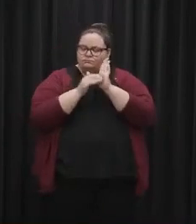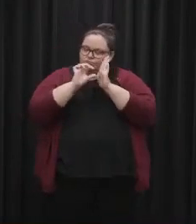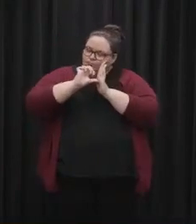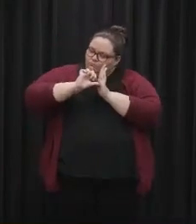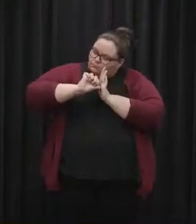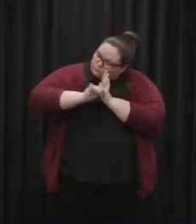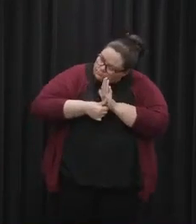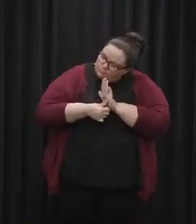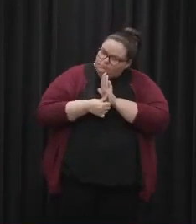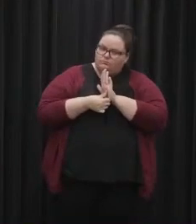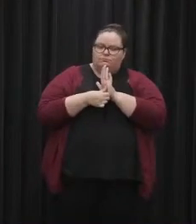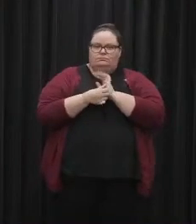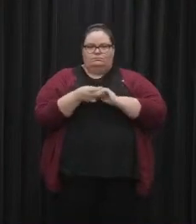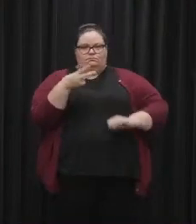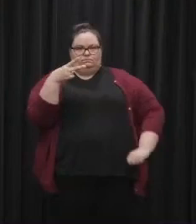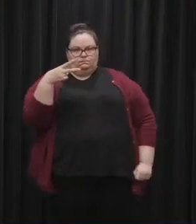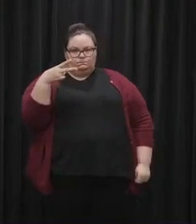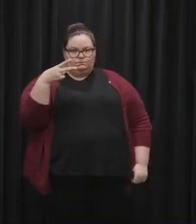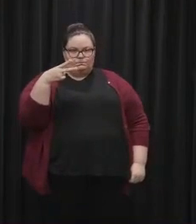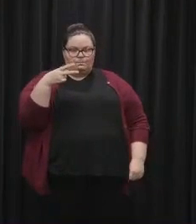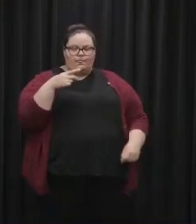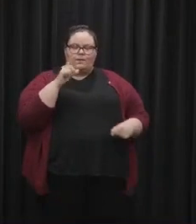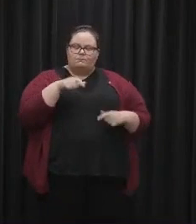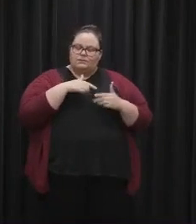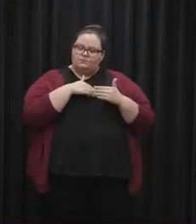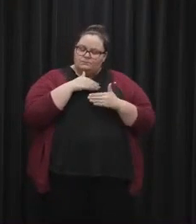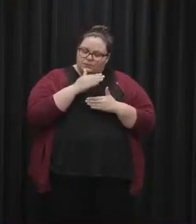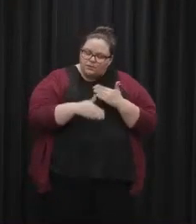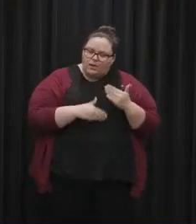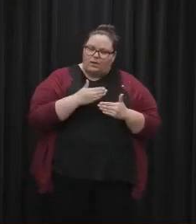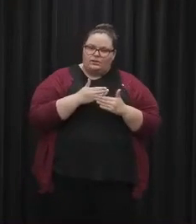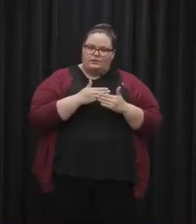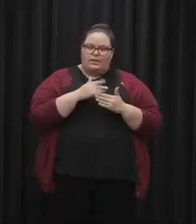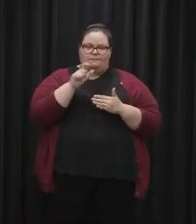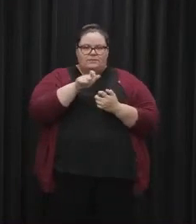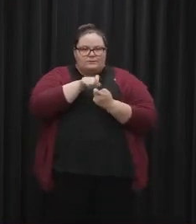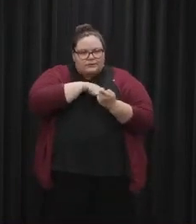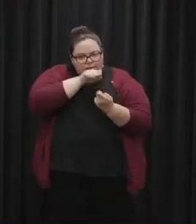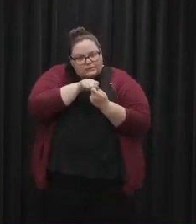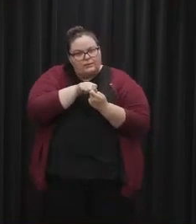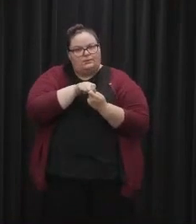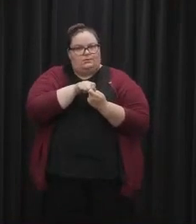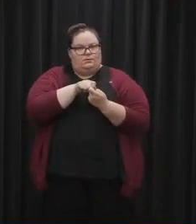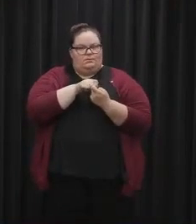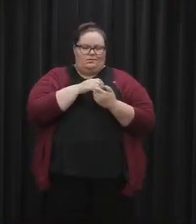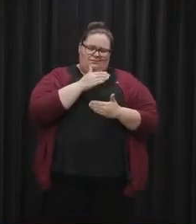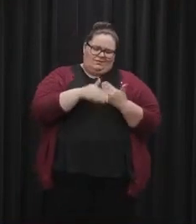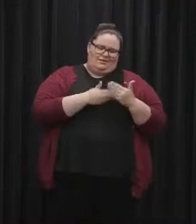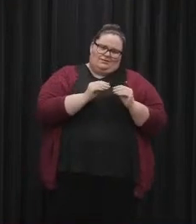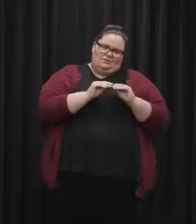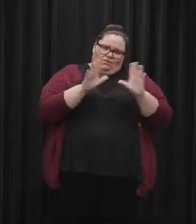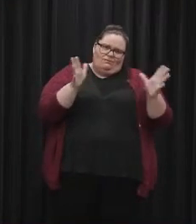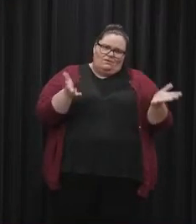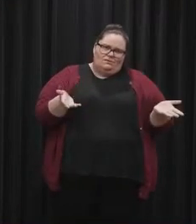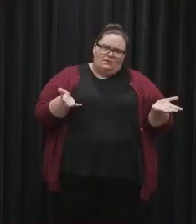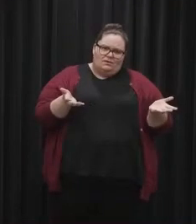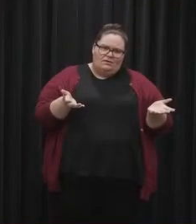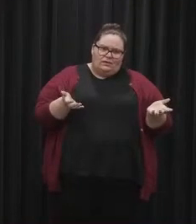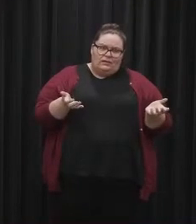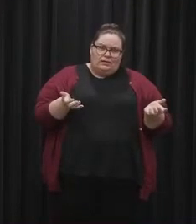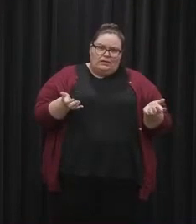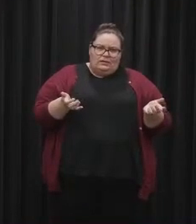the importance for two things, kindness and accuracy. That kindness is obvious.